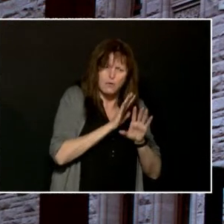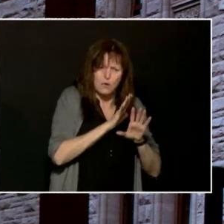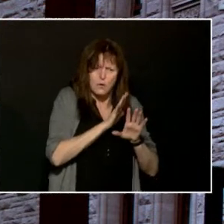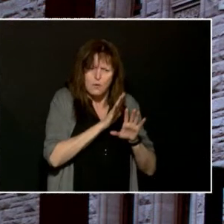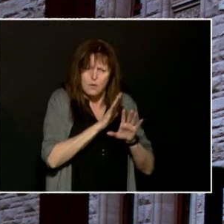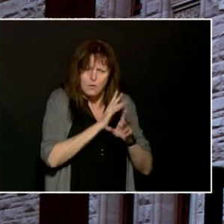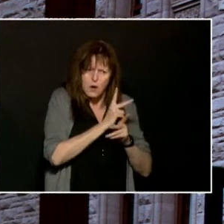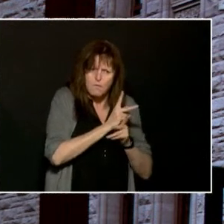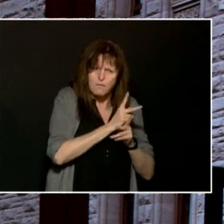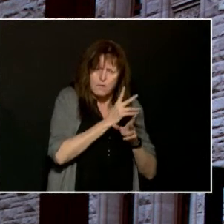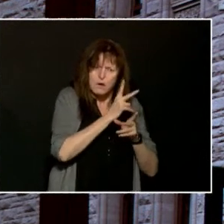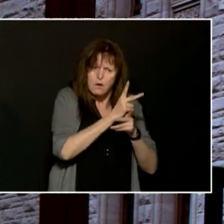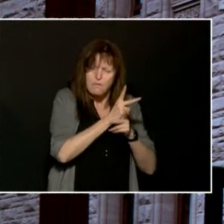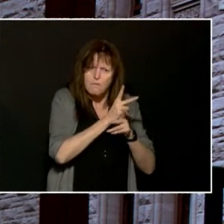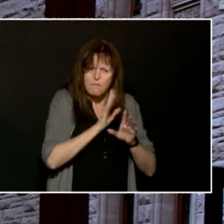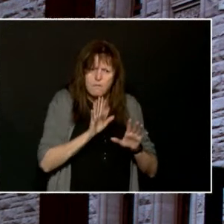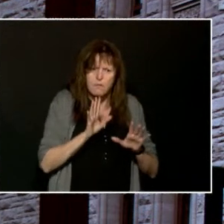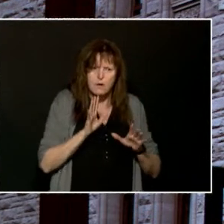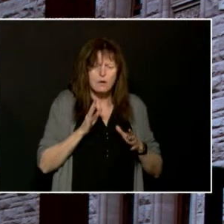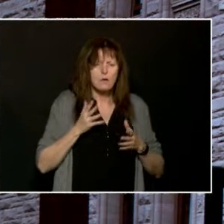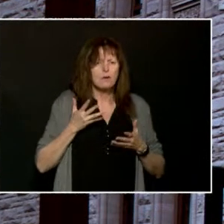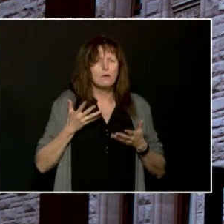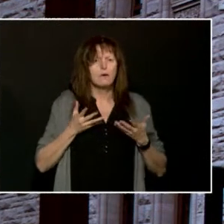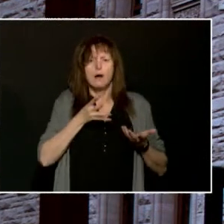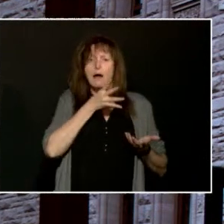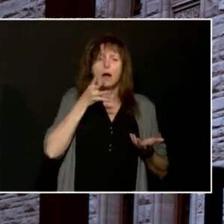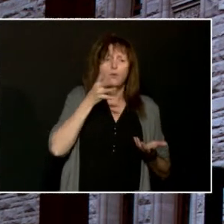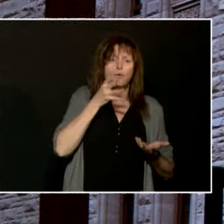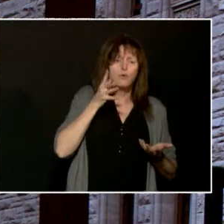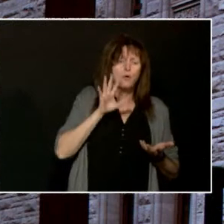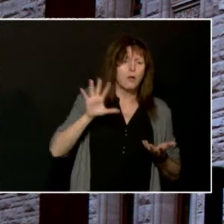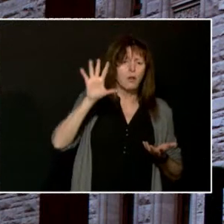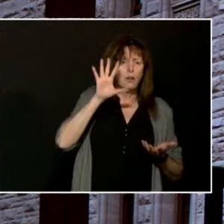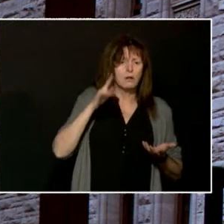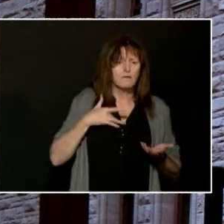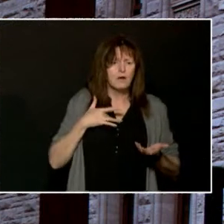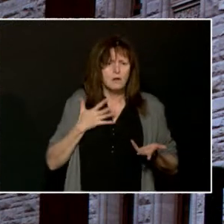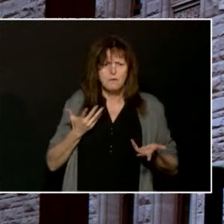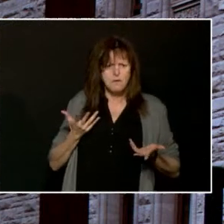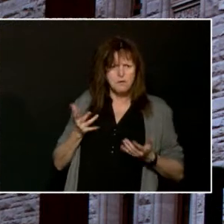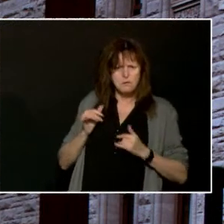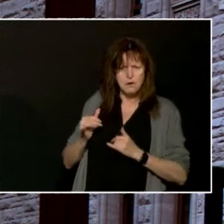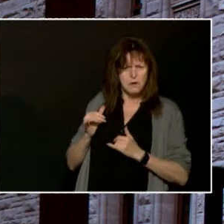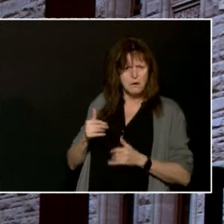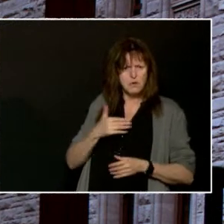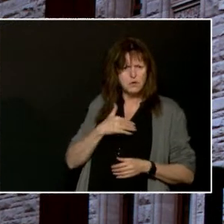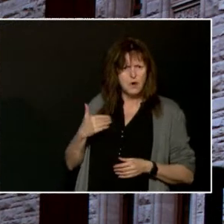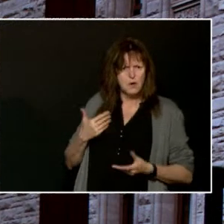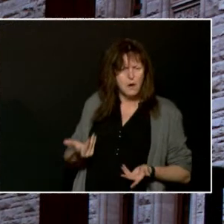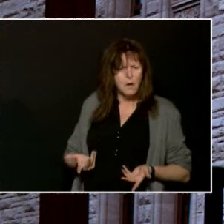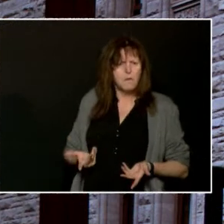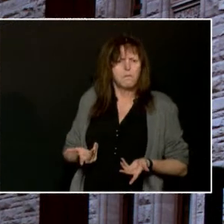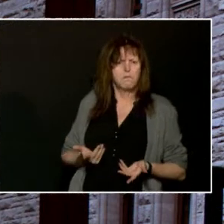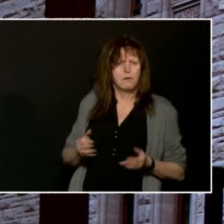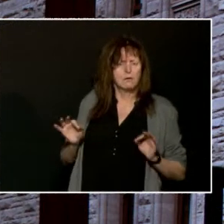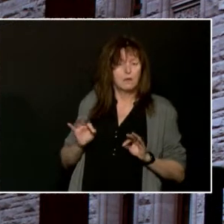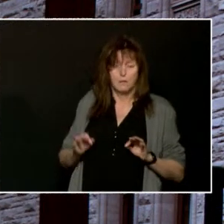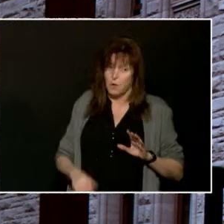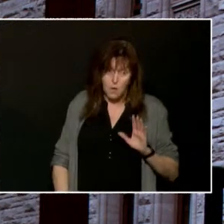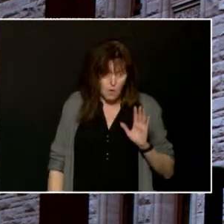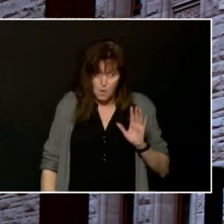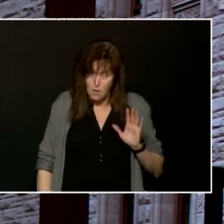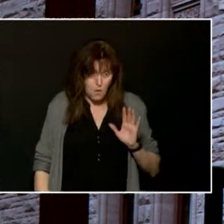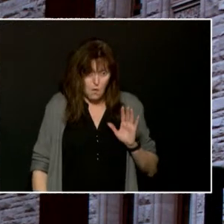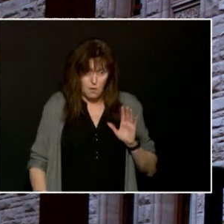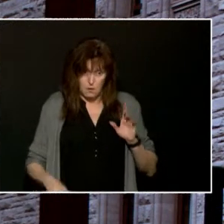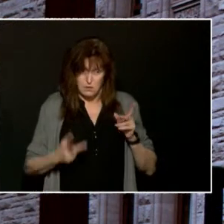rural or remote area and saying, our issues are not Toronto's issues, we're aloof from this. It can change very quickly.